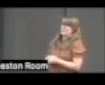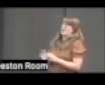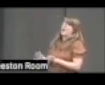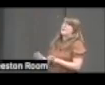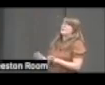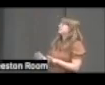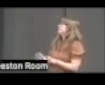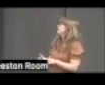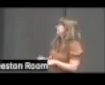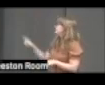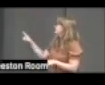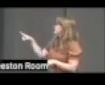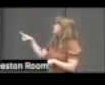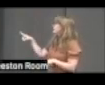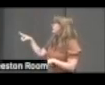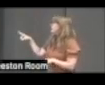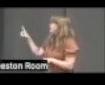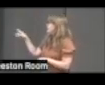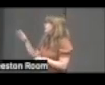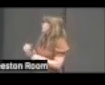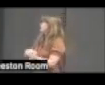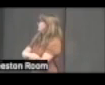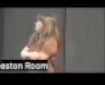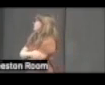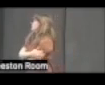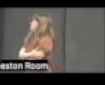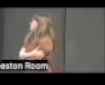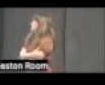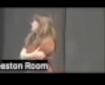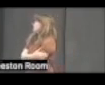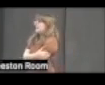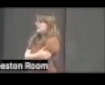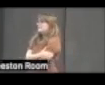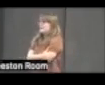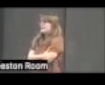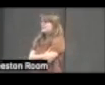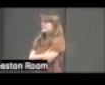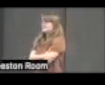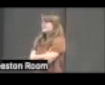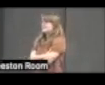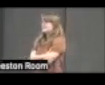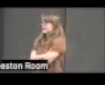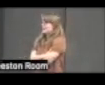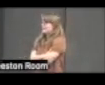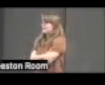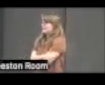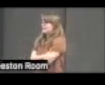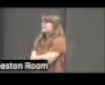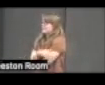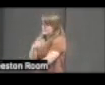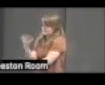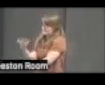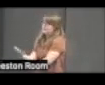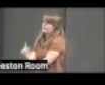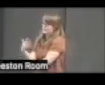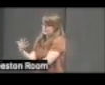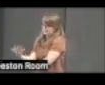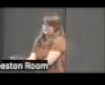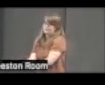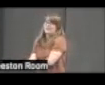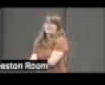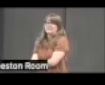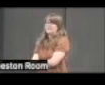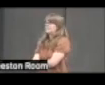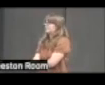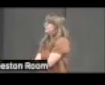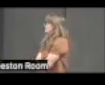are highly specific. So I put a local species that we know of, right? The sage grouse. I don't know. They've also been